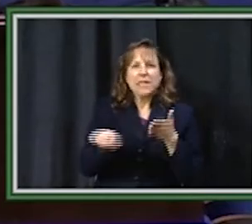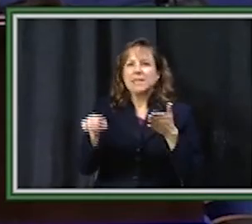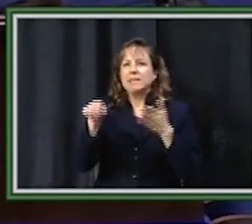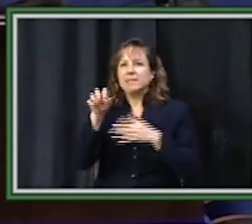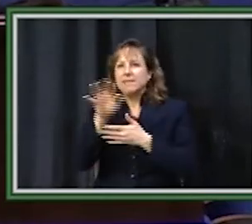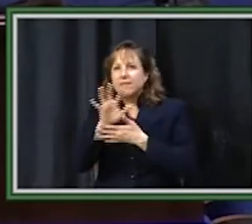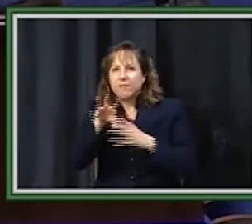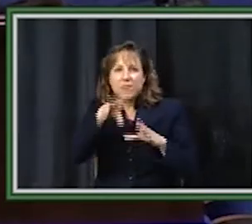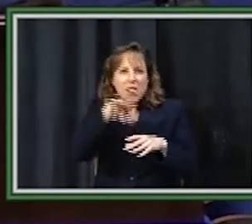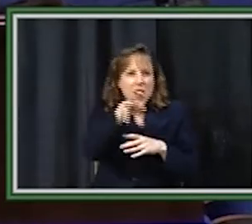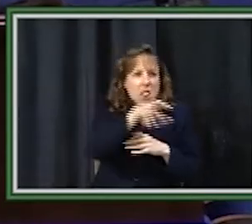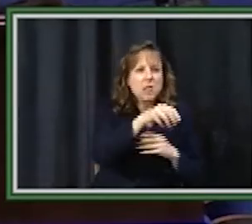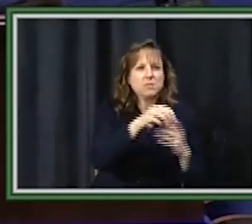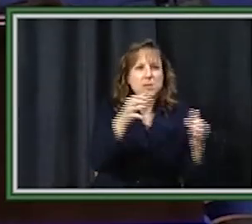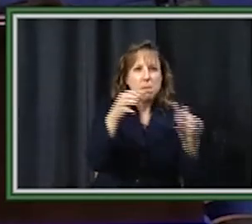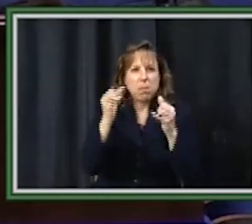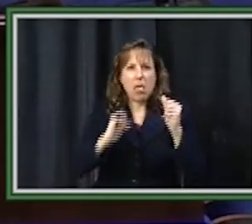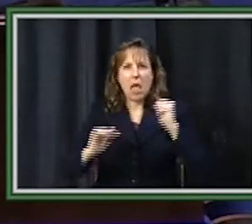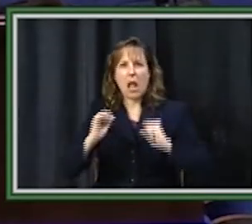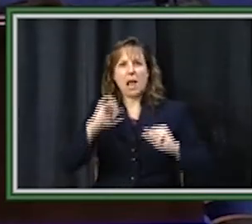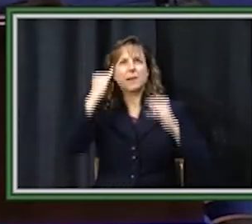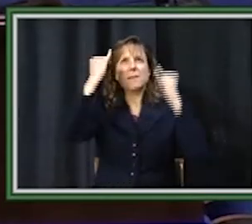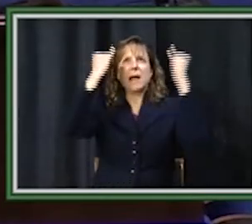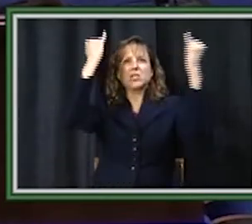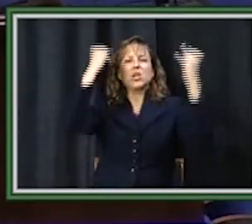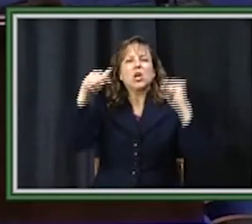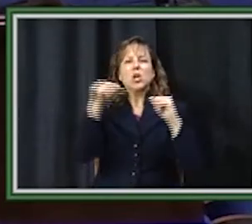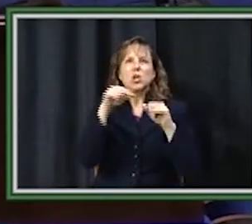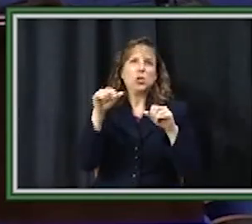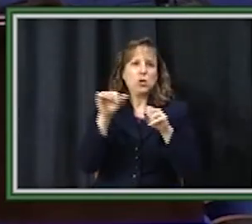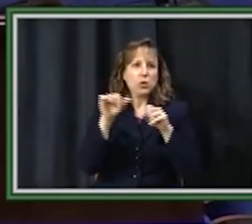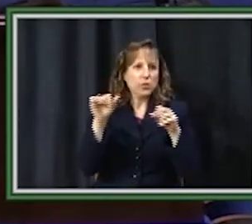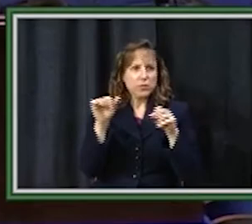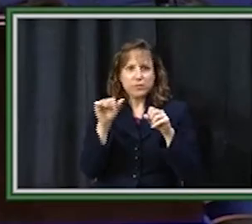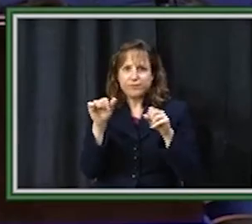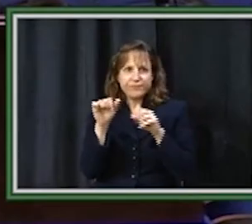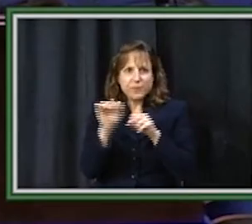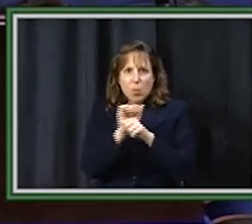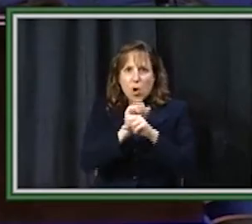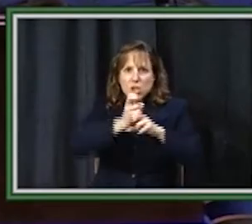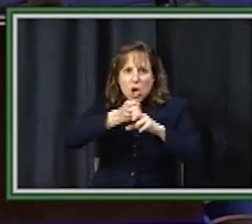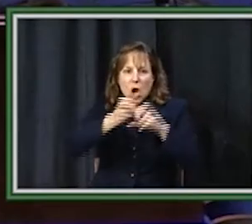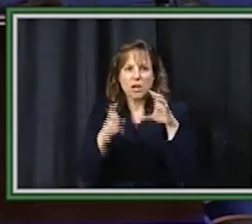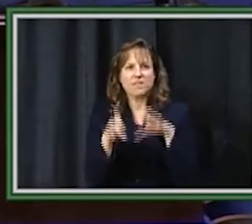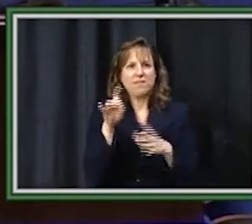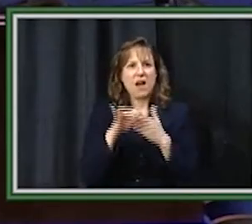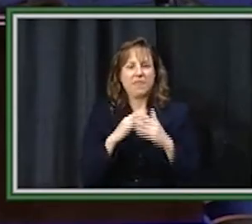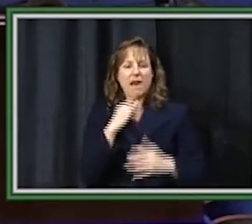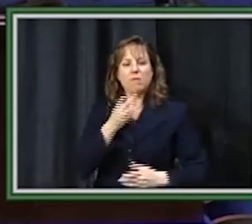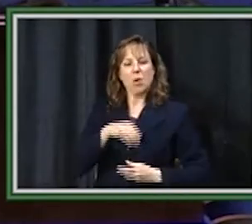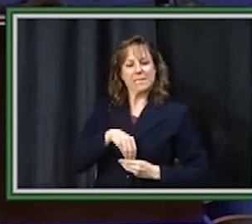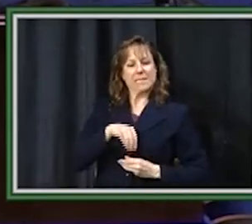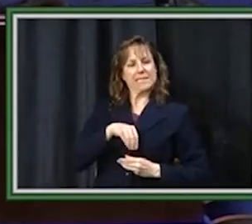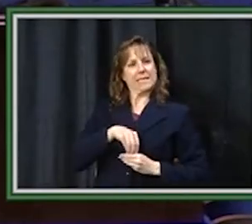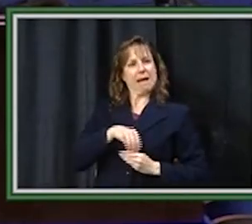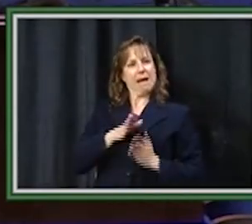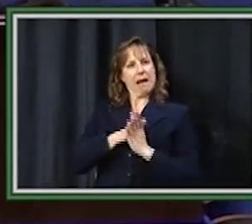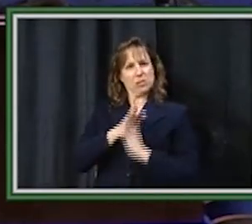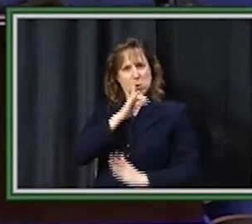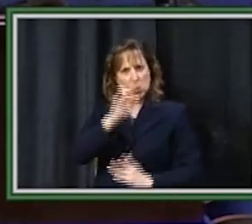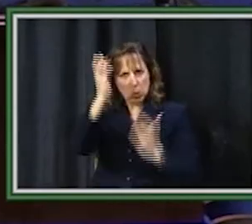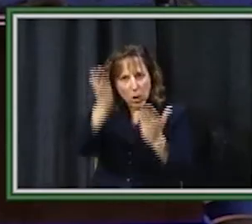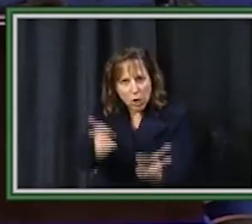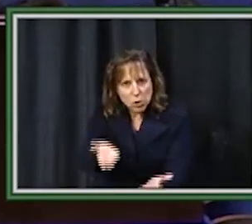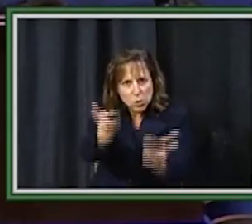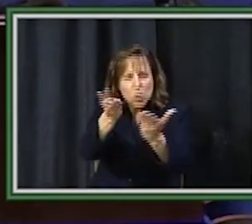imagined. You have been pushed hard to find that voice inside that asks you to stake out who you are, what are your